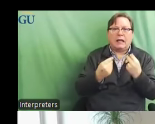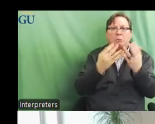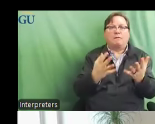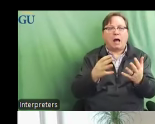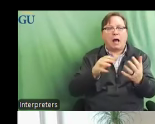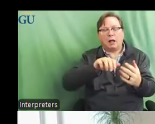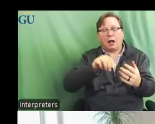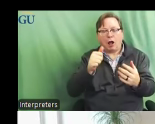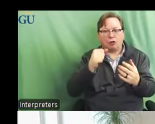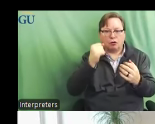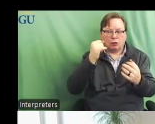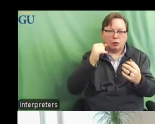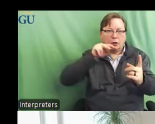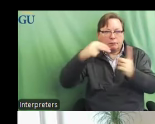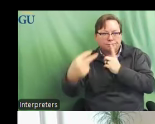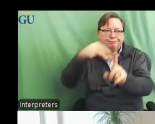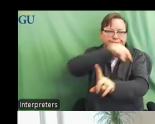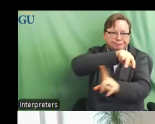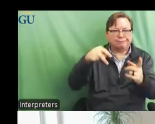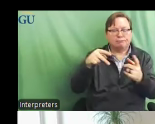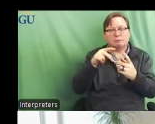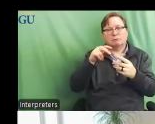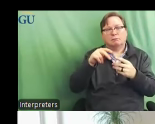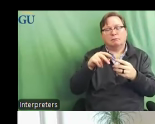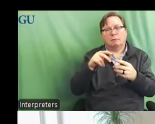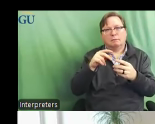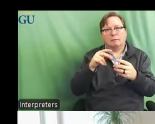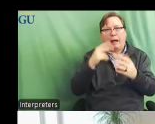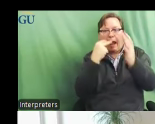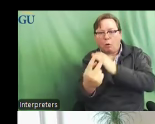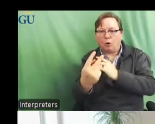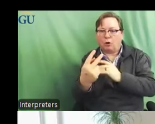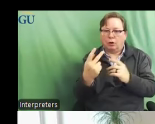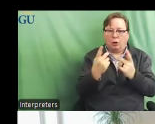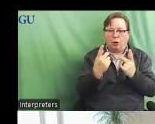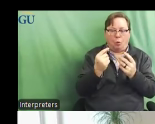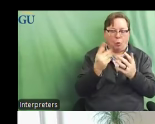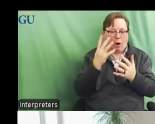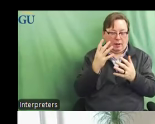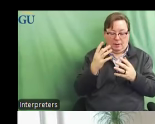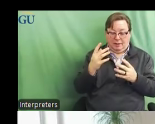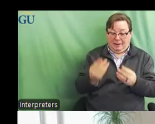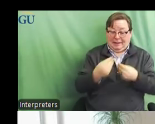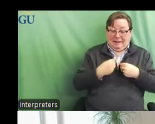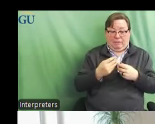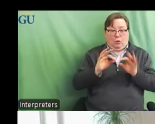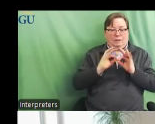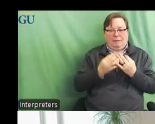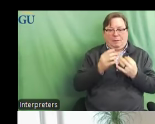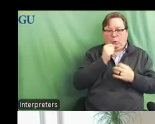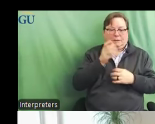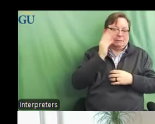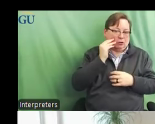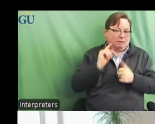insight and outlook to the families that are going through this maybe for the first time. Incorporating a family-centered approach,